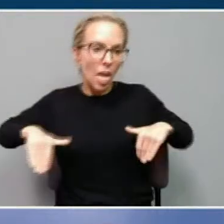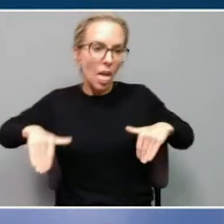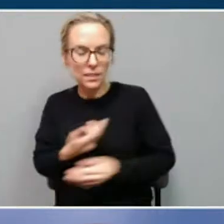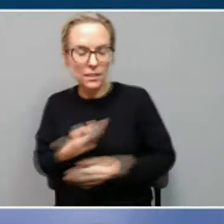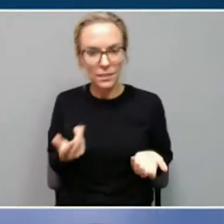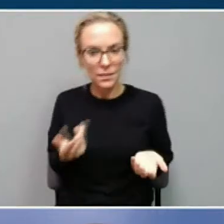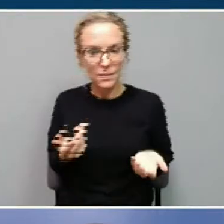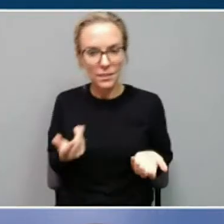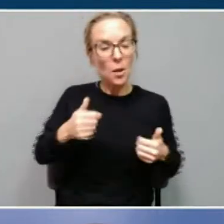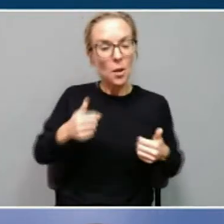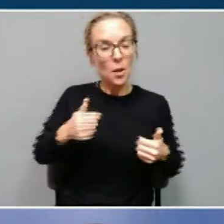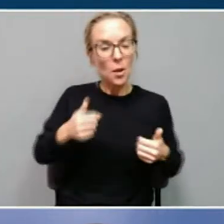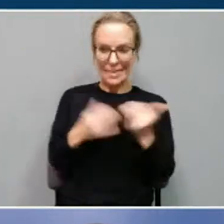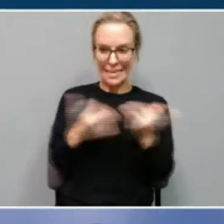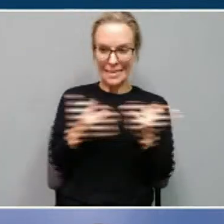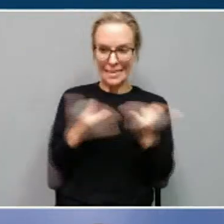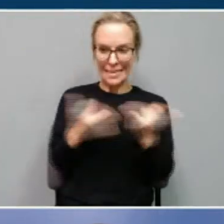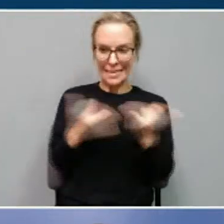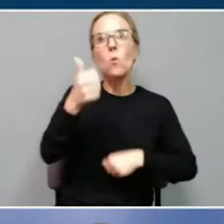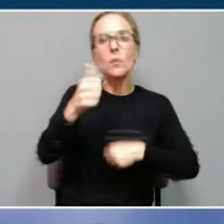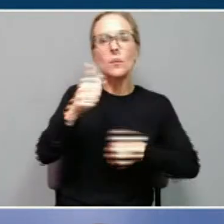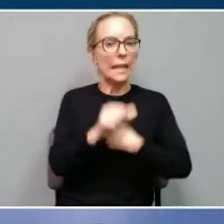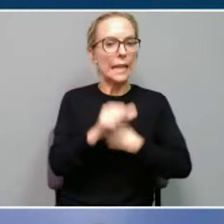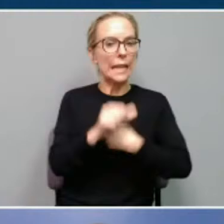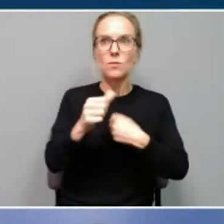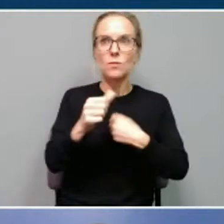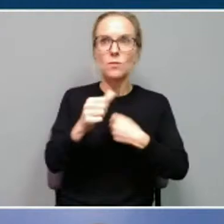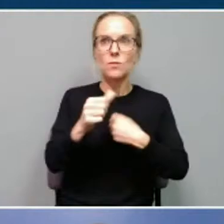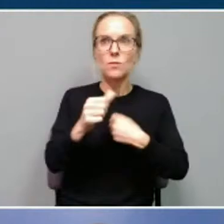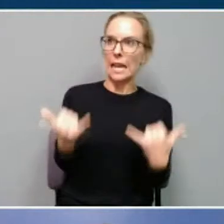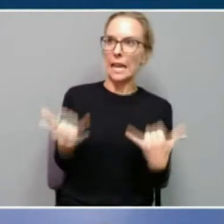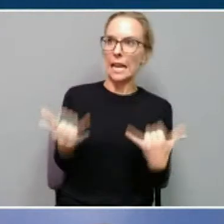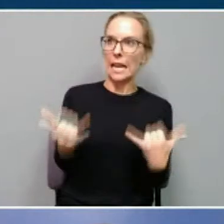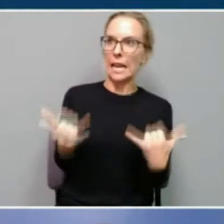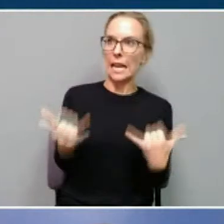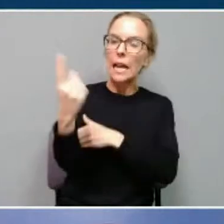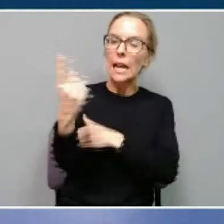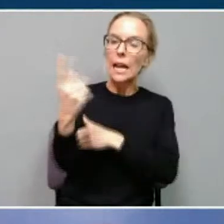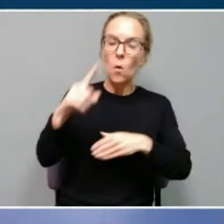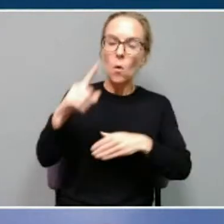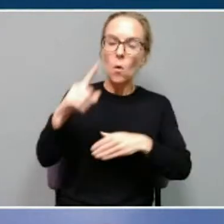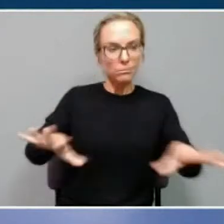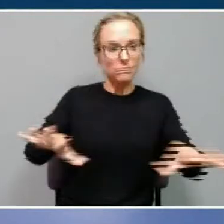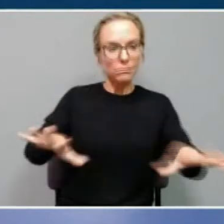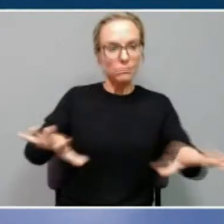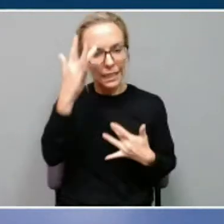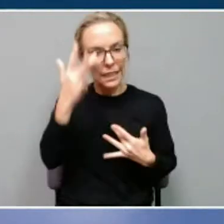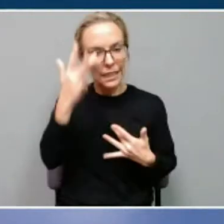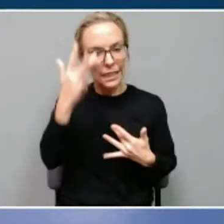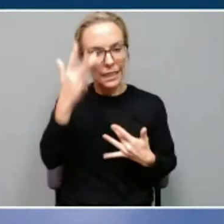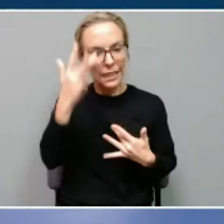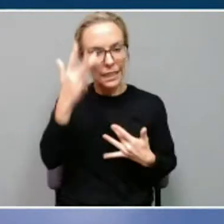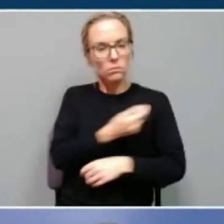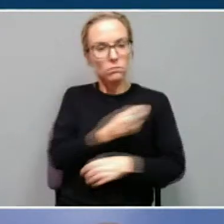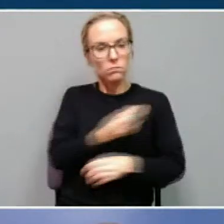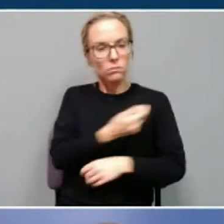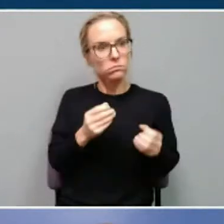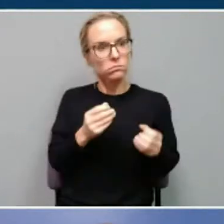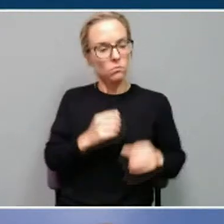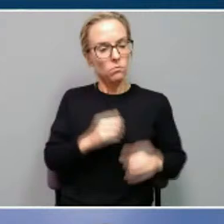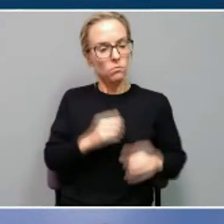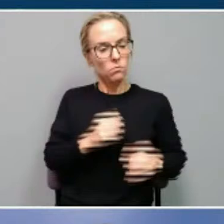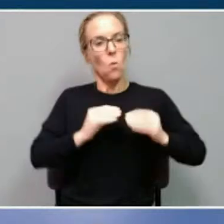dangerous times of this pandemic, and the vaccines are holding up. They're giving more protection than ever. And remember, this is just